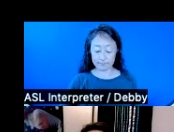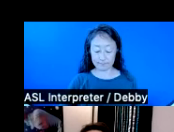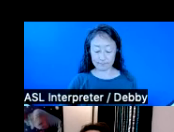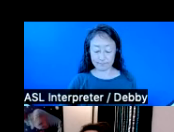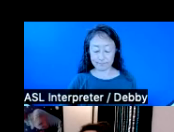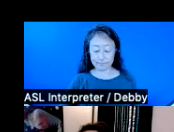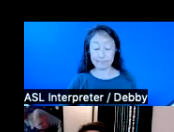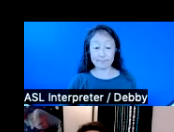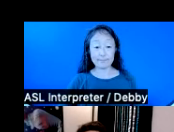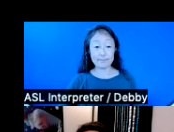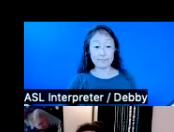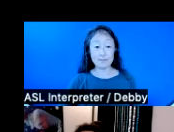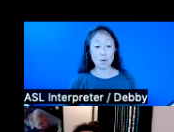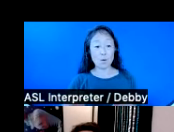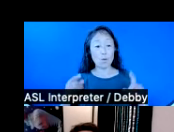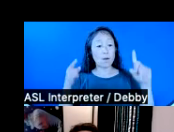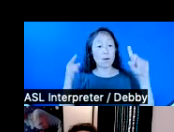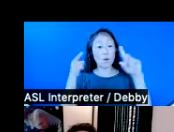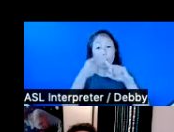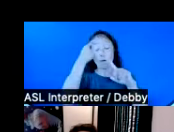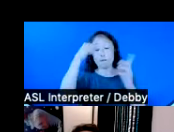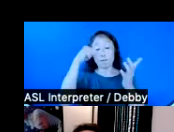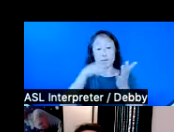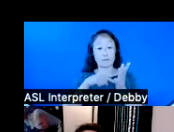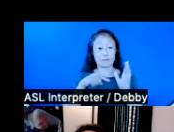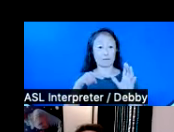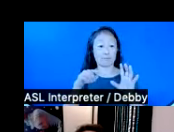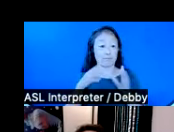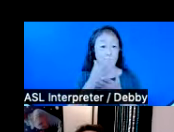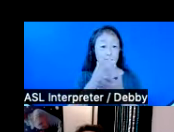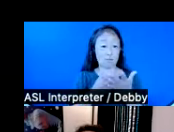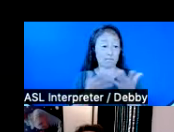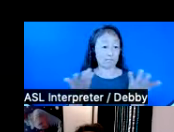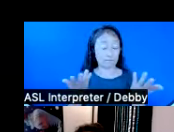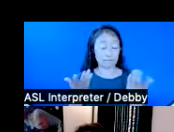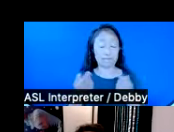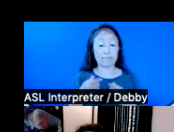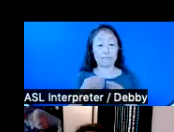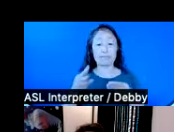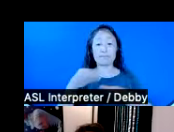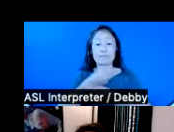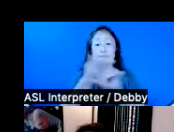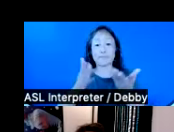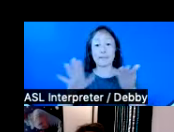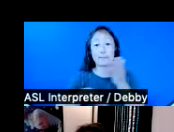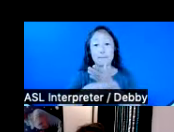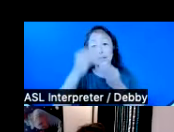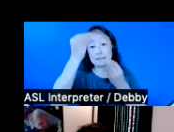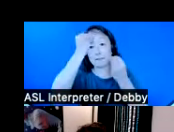So the goal and objective for this module is just to kind of provide some basic